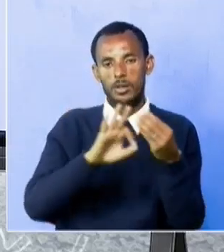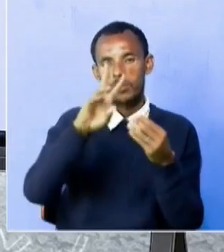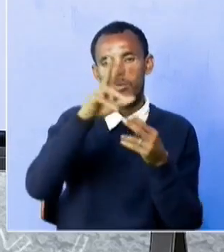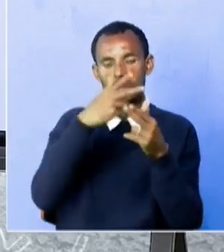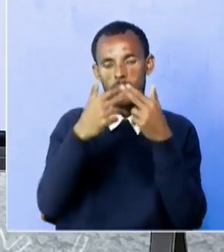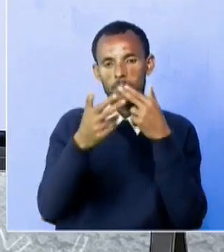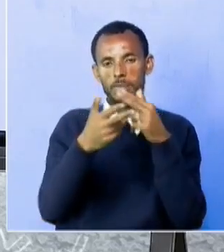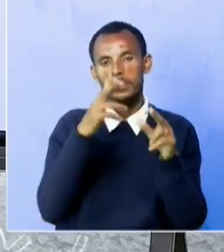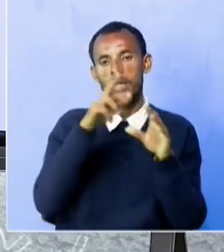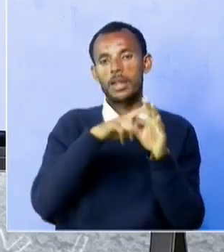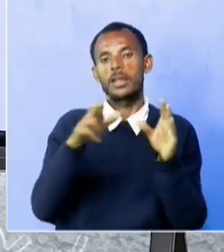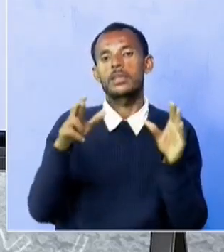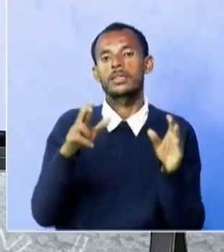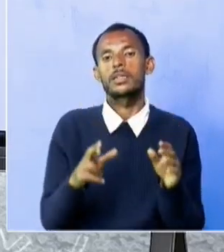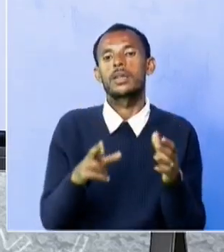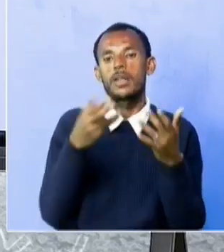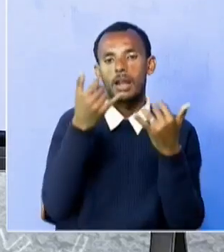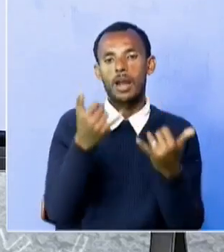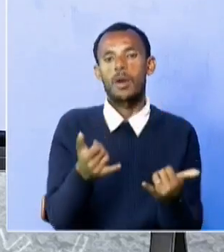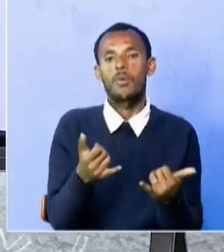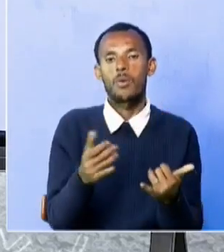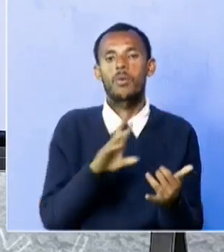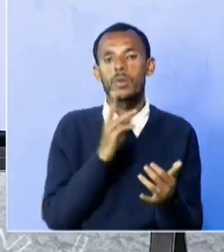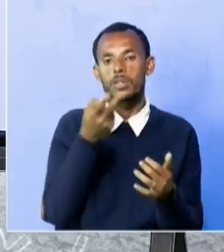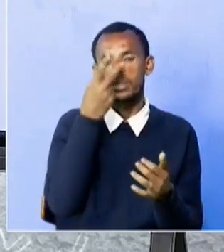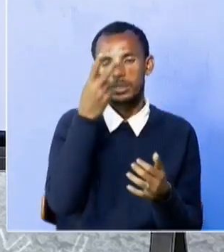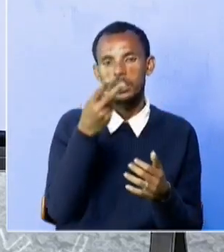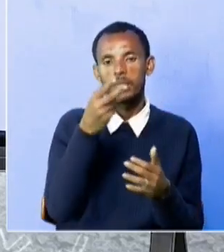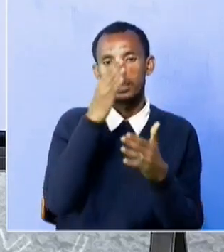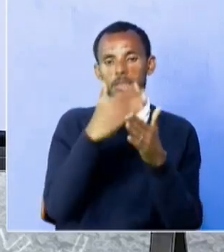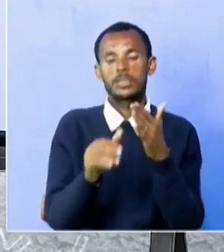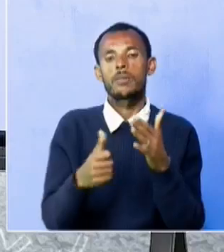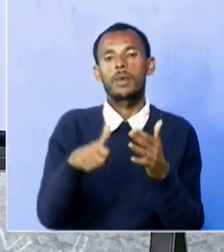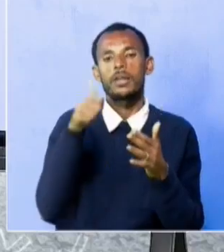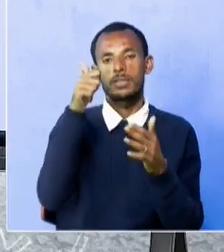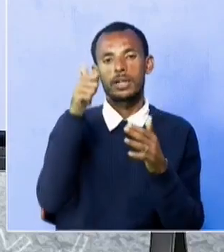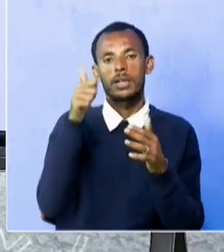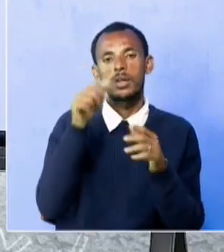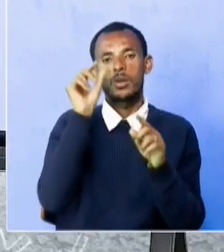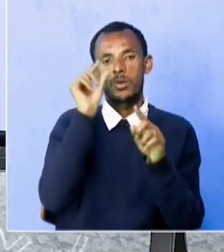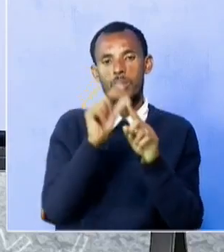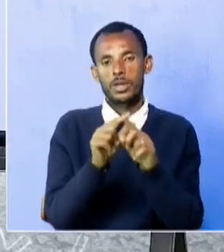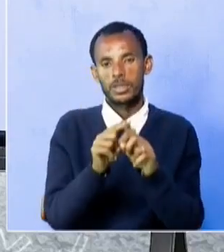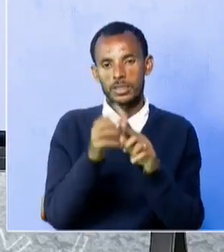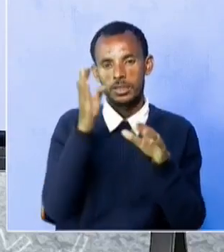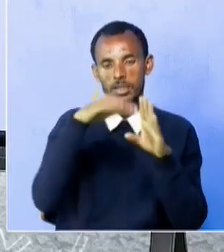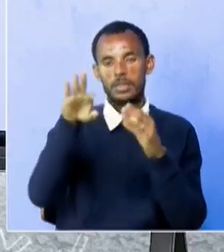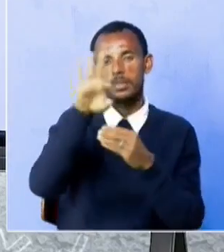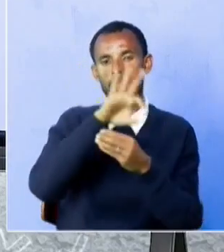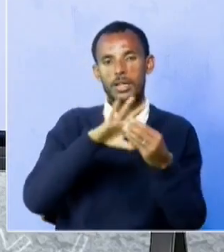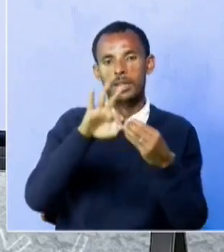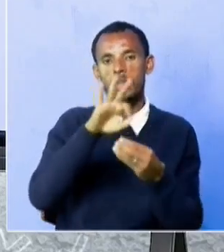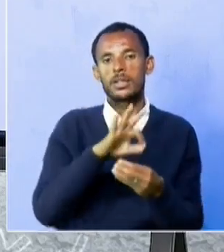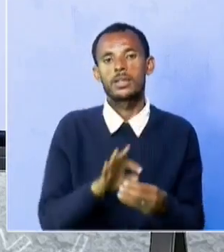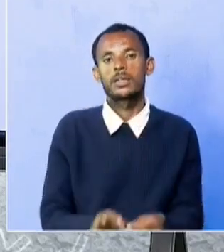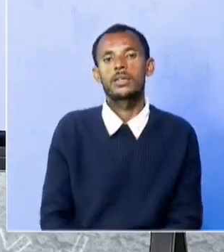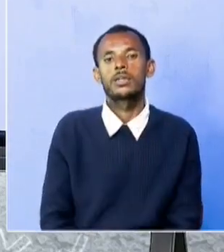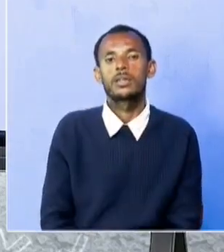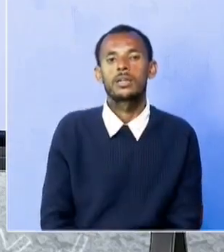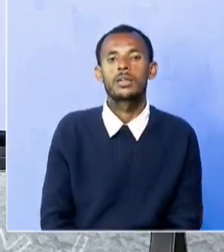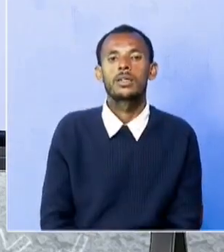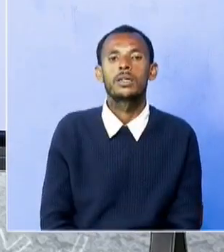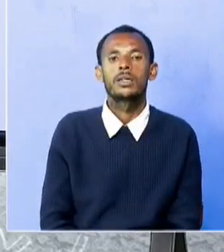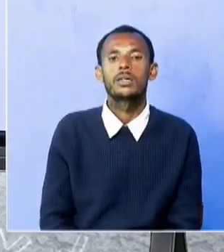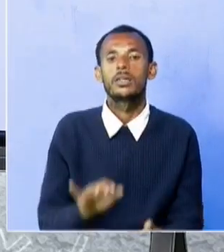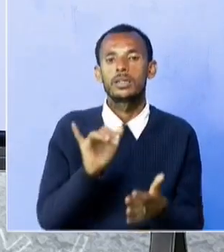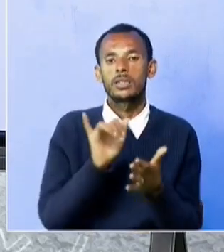right? Then now we will see some other terminologies in circle. Okay,